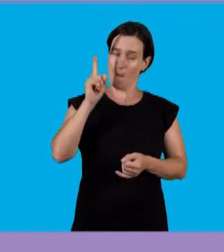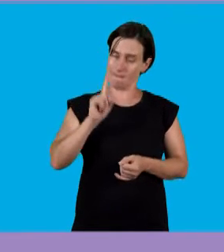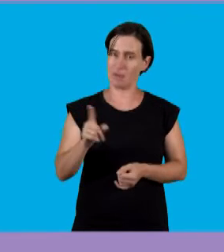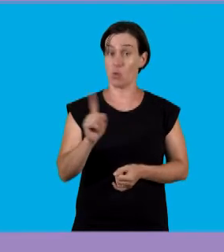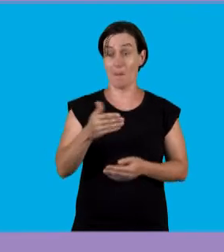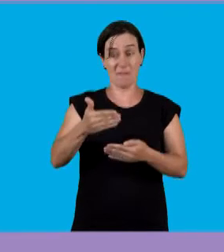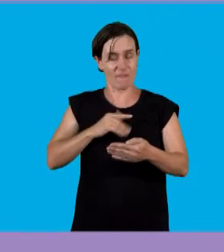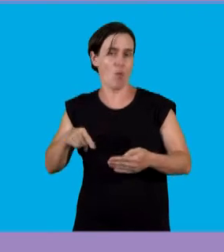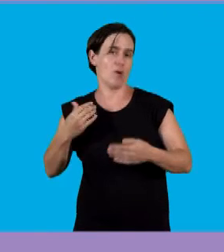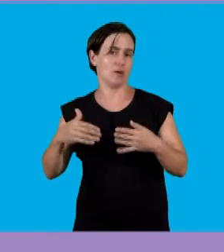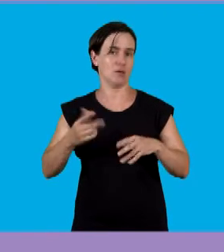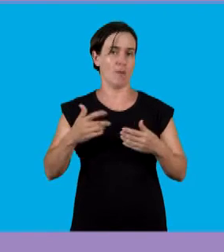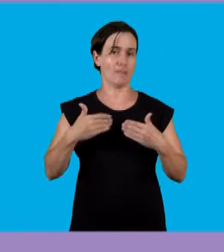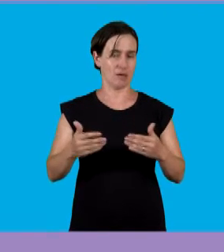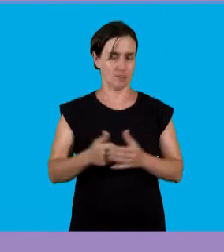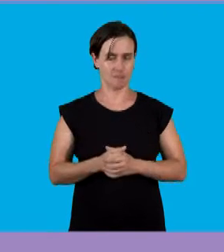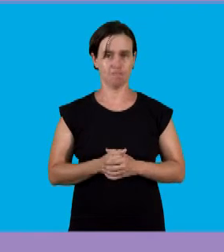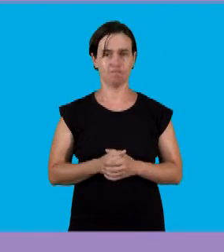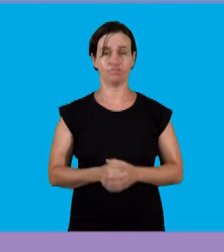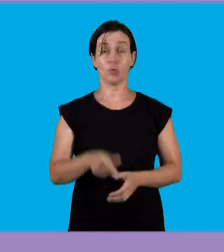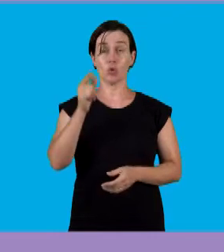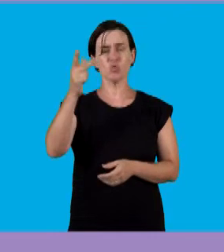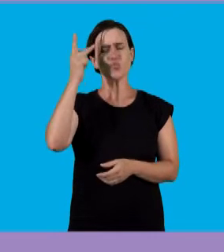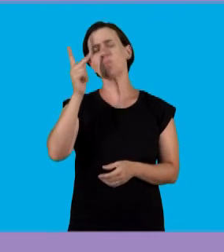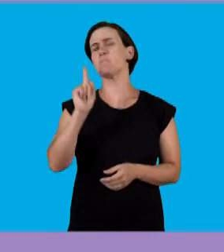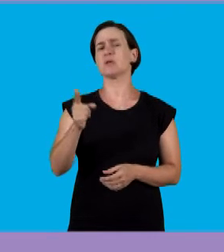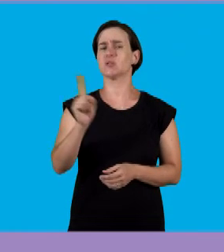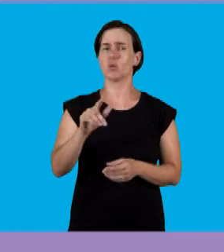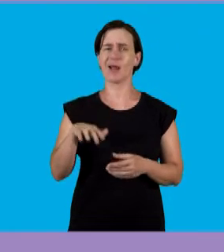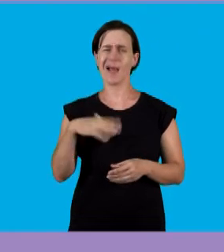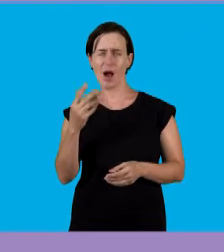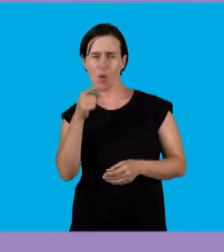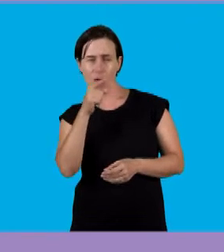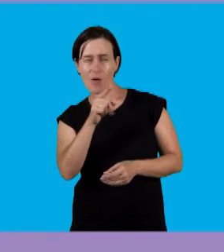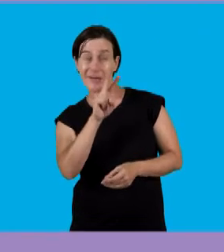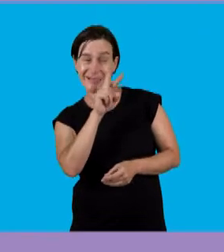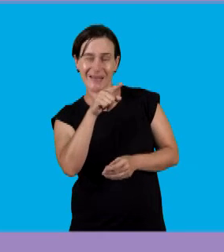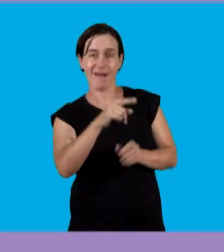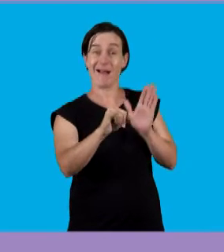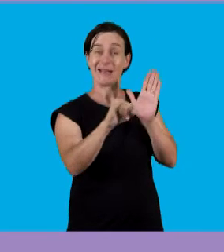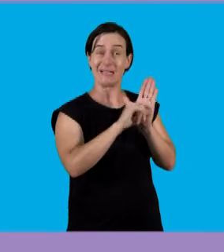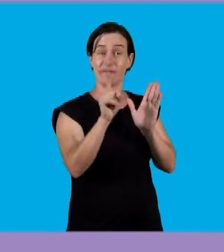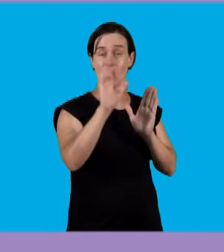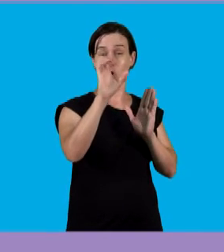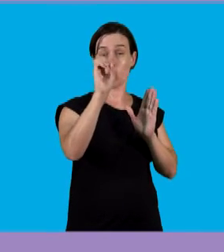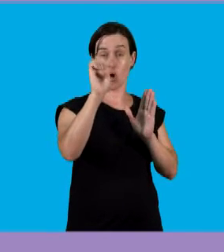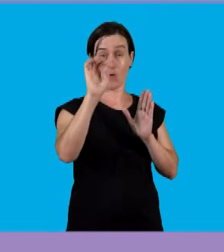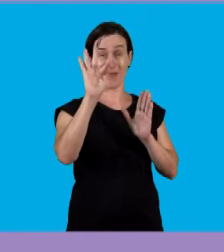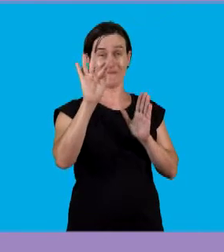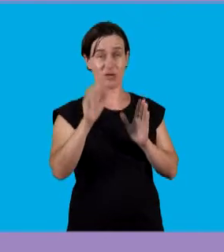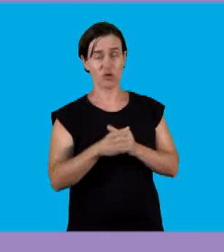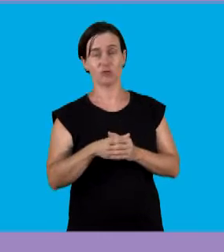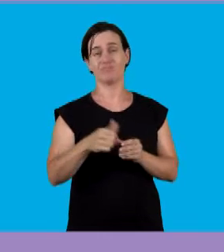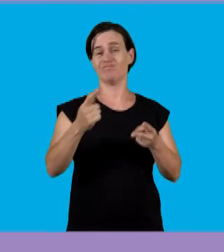pre-knowledge must you know for this lesson? So for this lesson, you must know how to recognize and